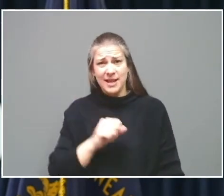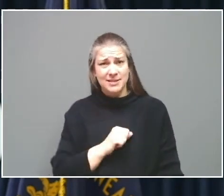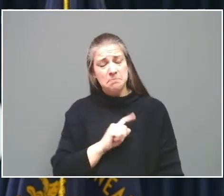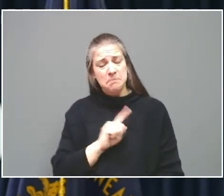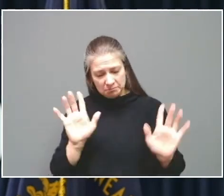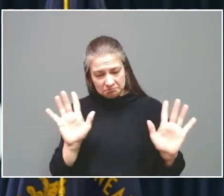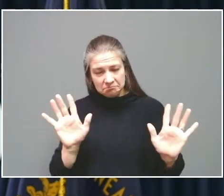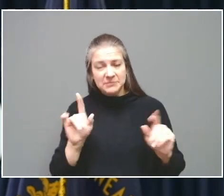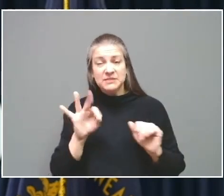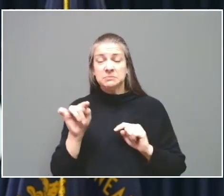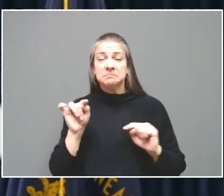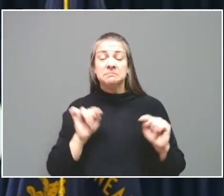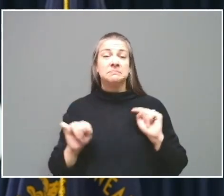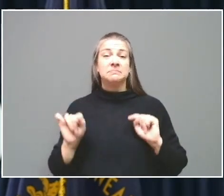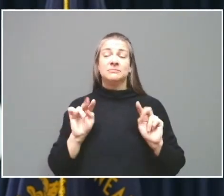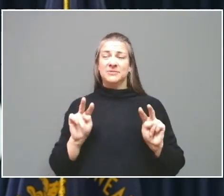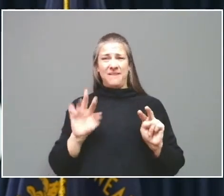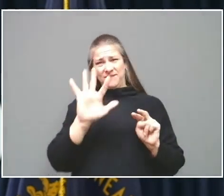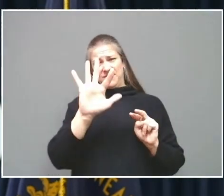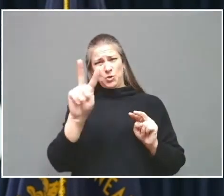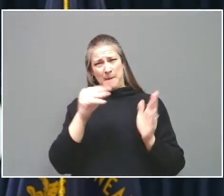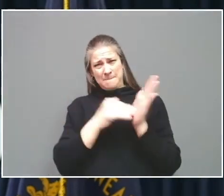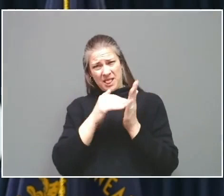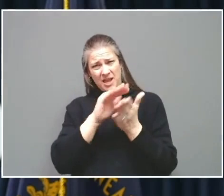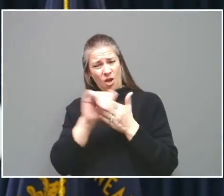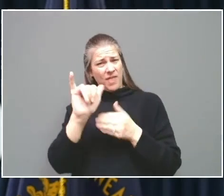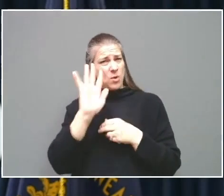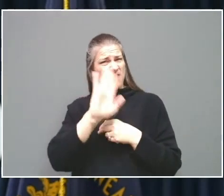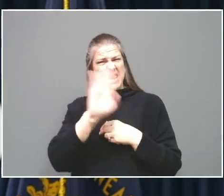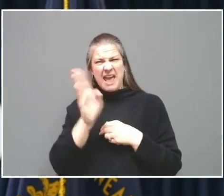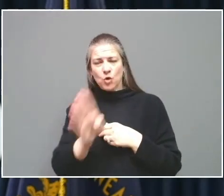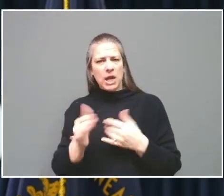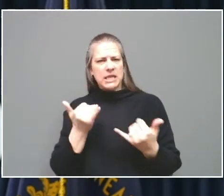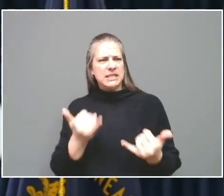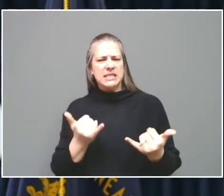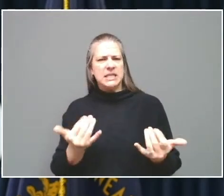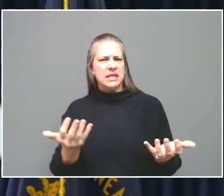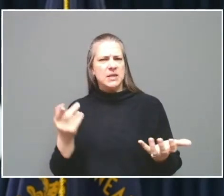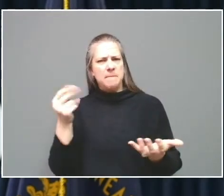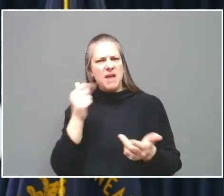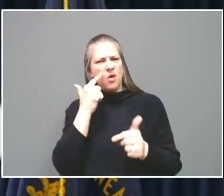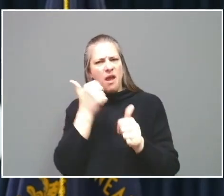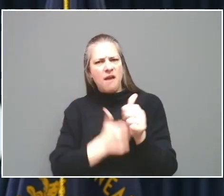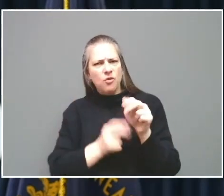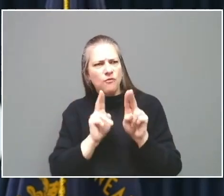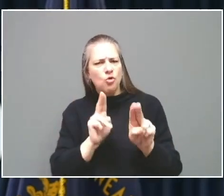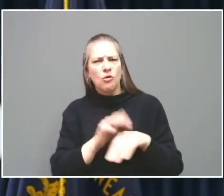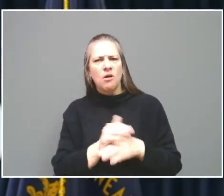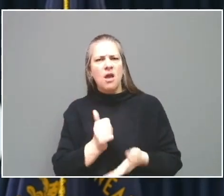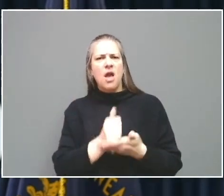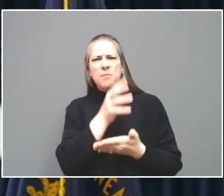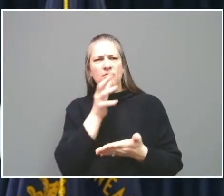it, that's $52 million that would never have existed, that paid for every funeral, helped farmers when their granary